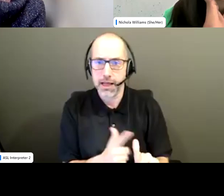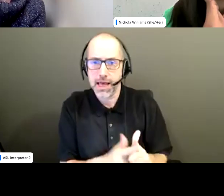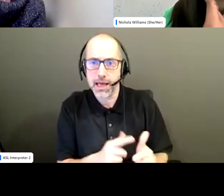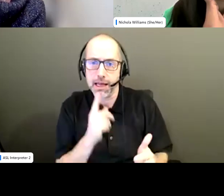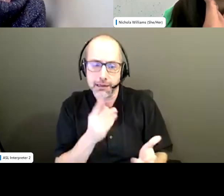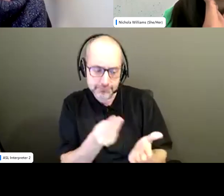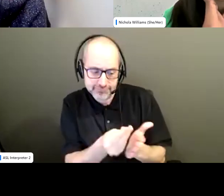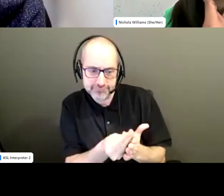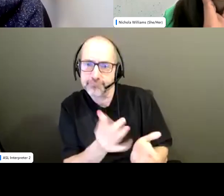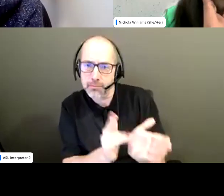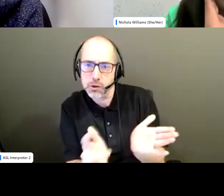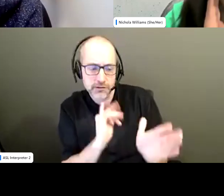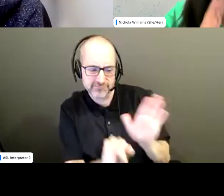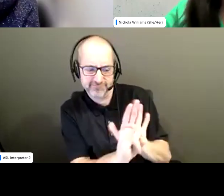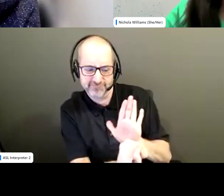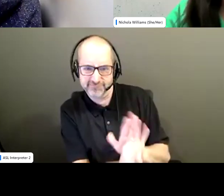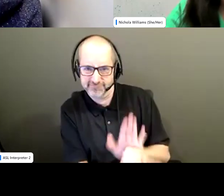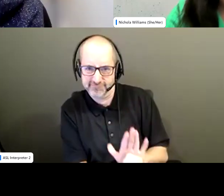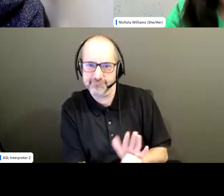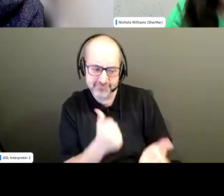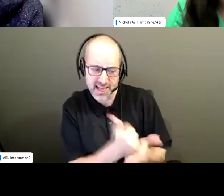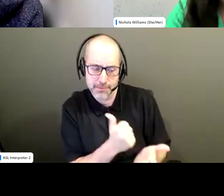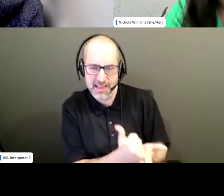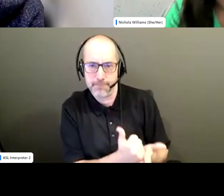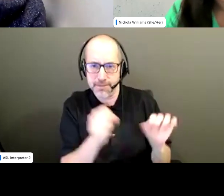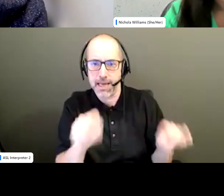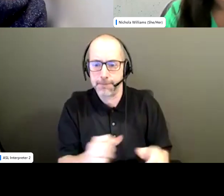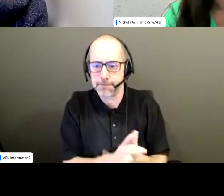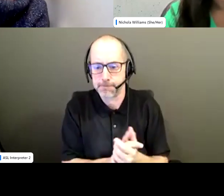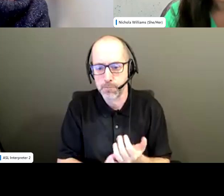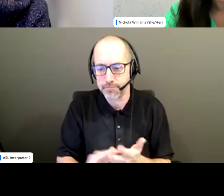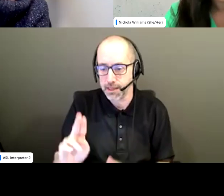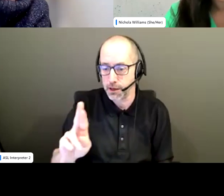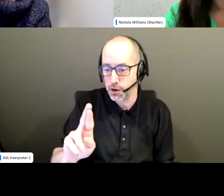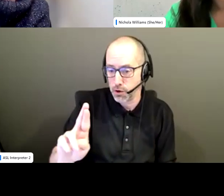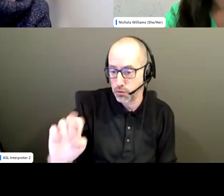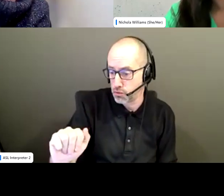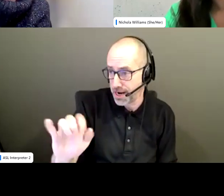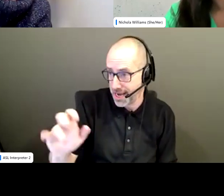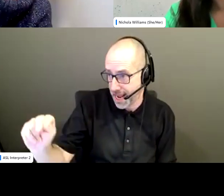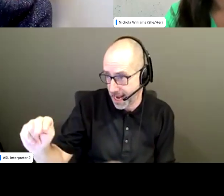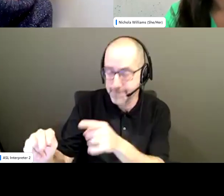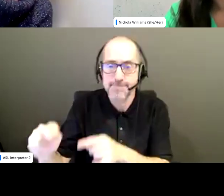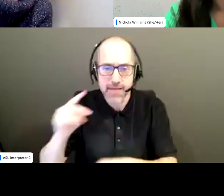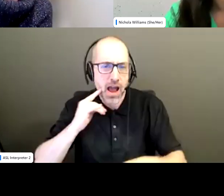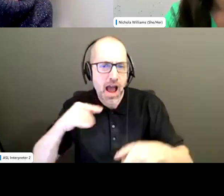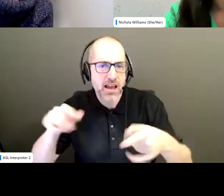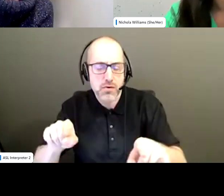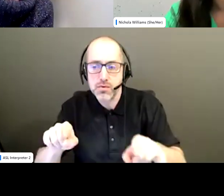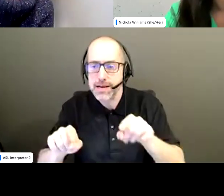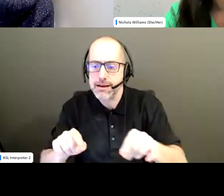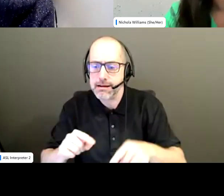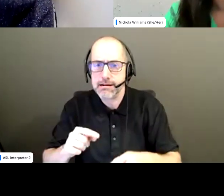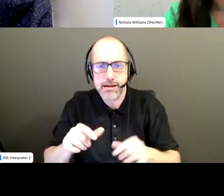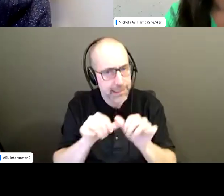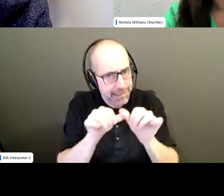did you want to add anything else? Yeah, no, I agree. And it's just more, it's that continuing the conversation. I think sometimes people, Yeah.